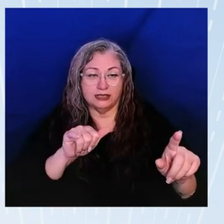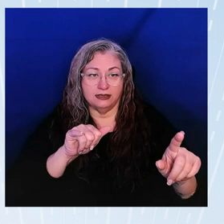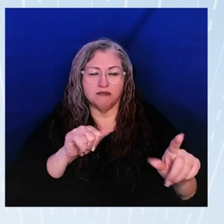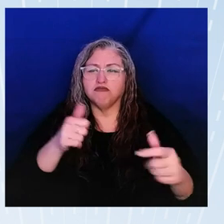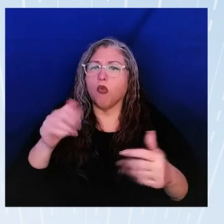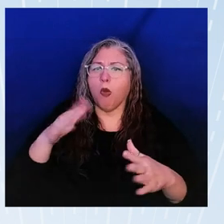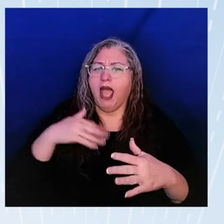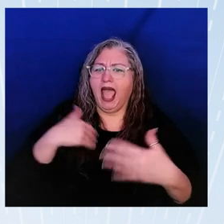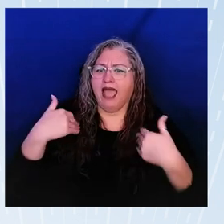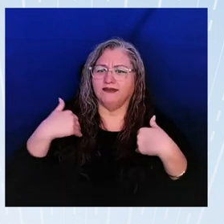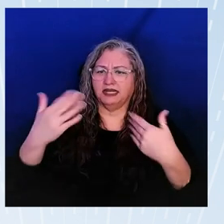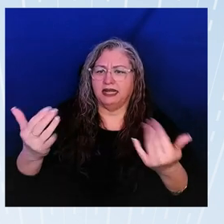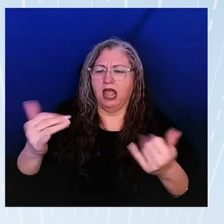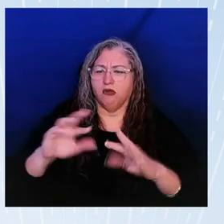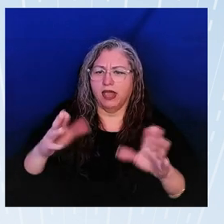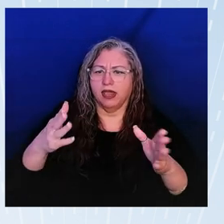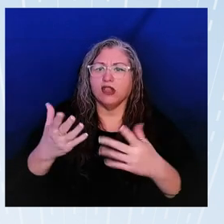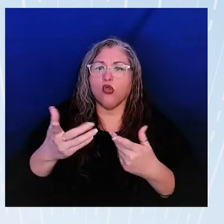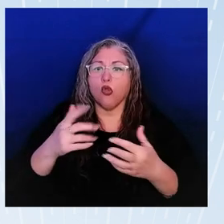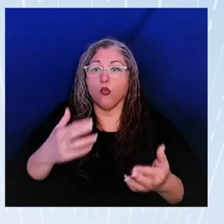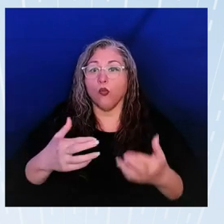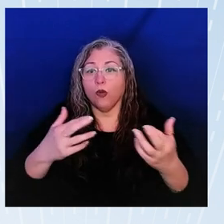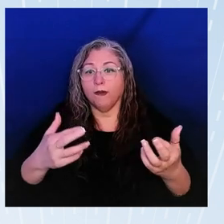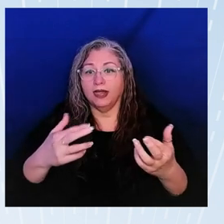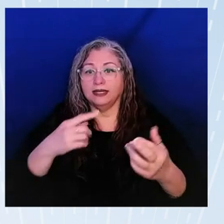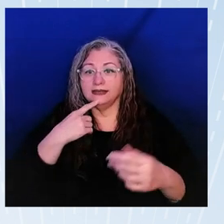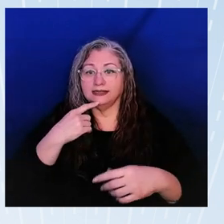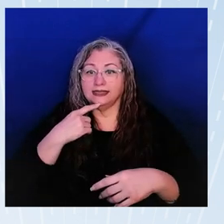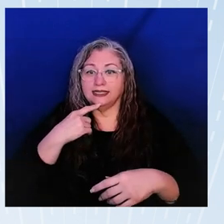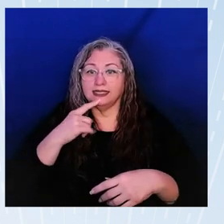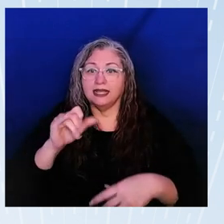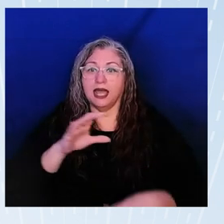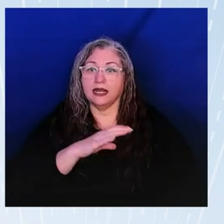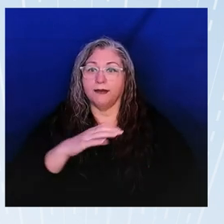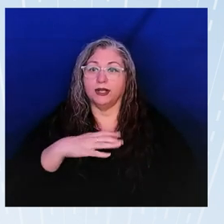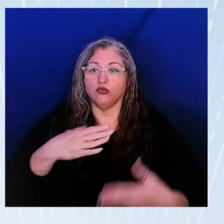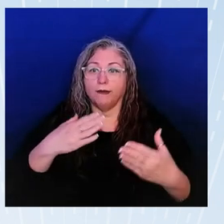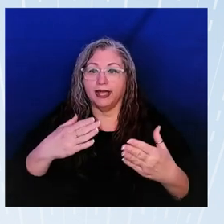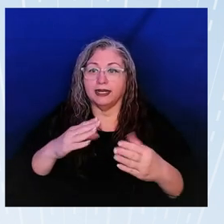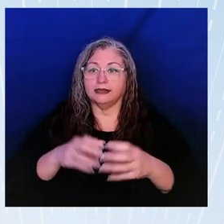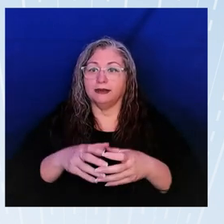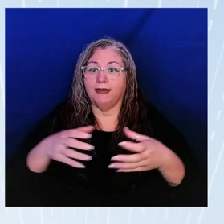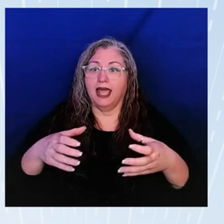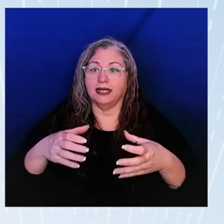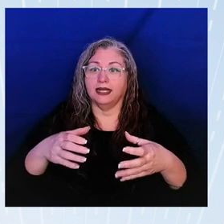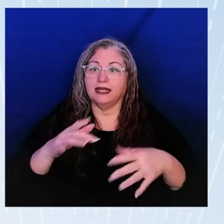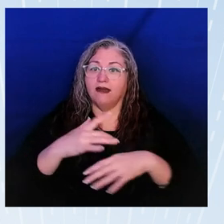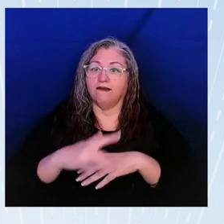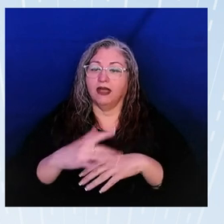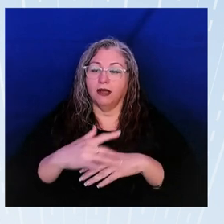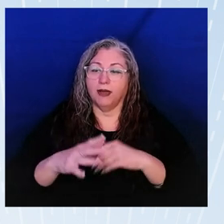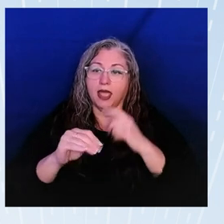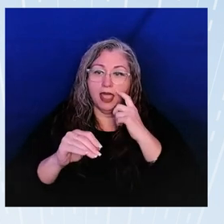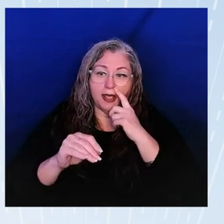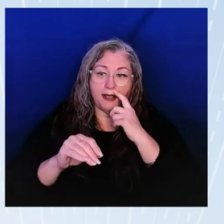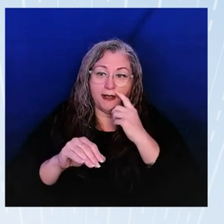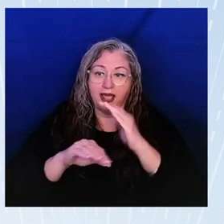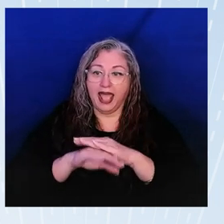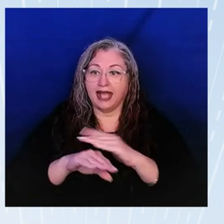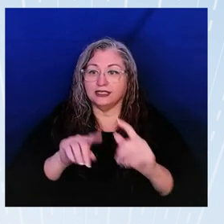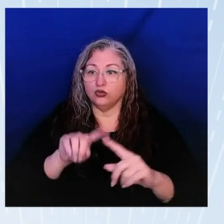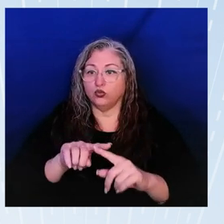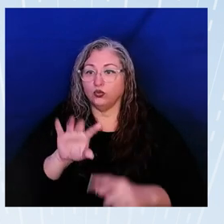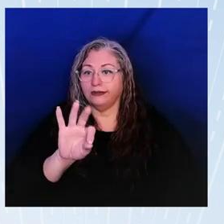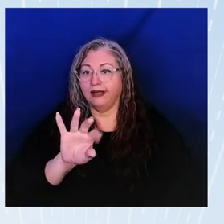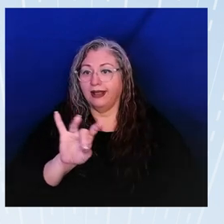it. Yeah, so the recommendation says that the commission recommends expanding the availability and access to 988